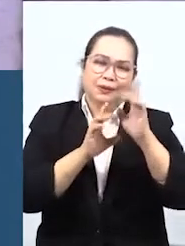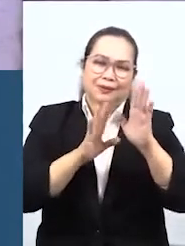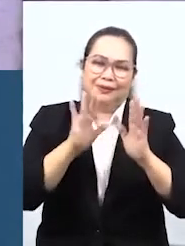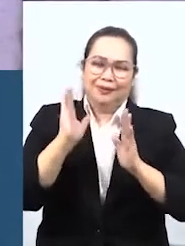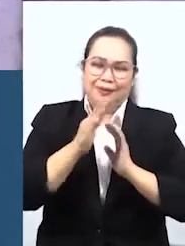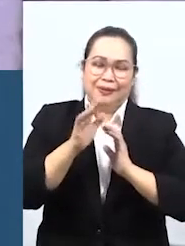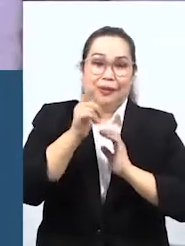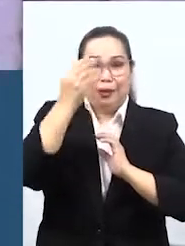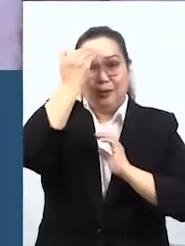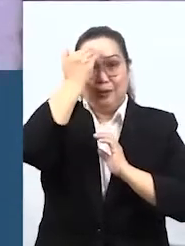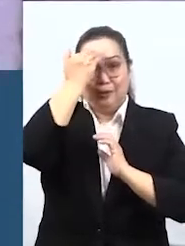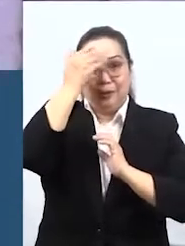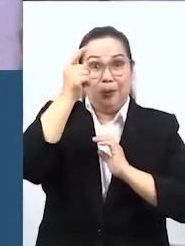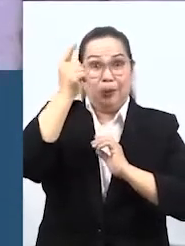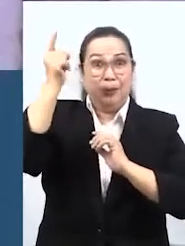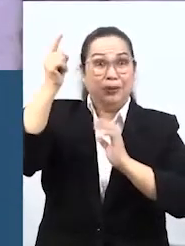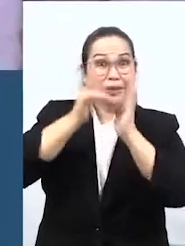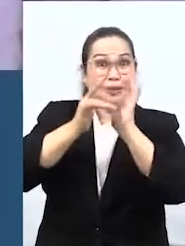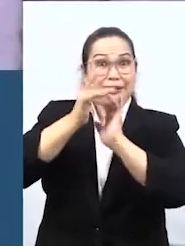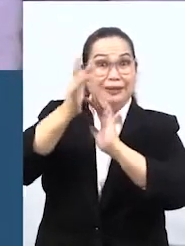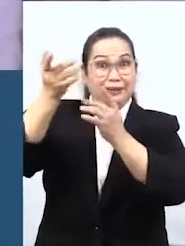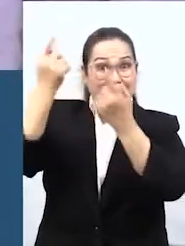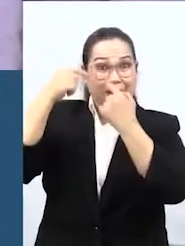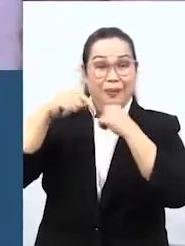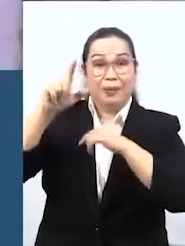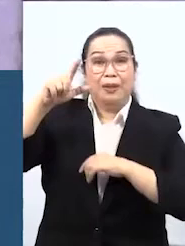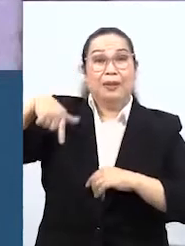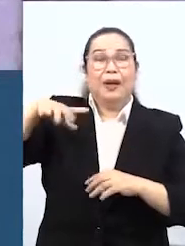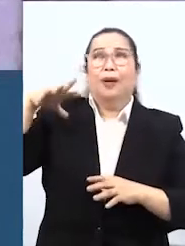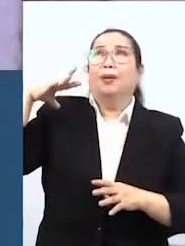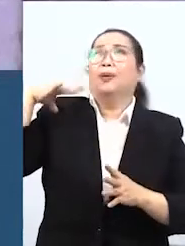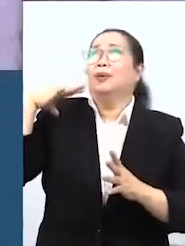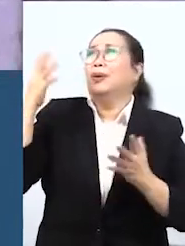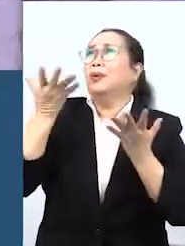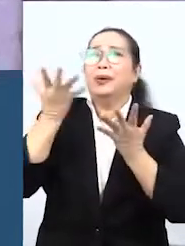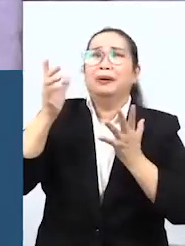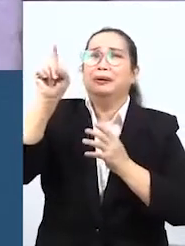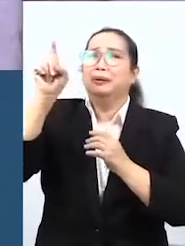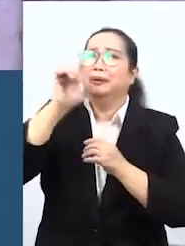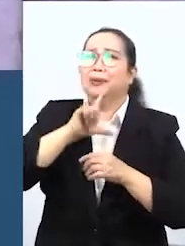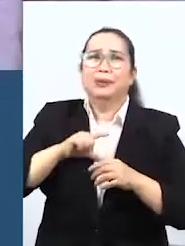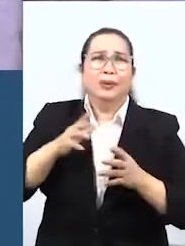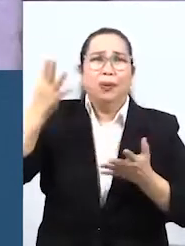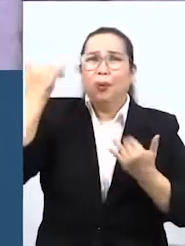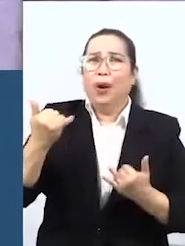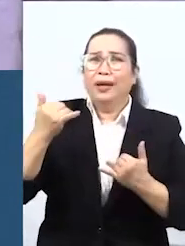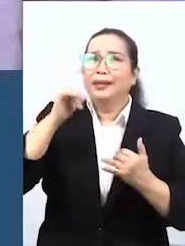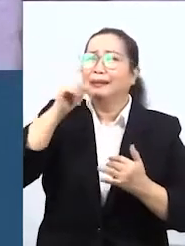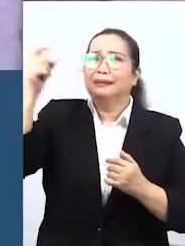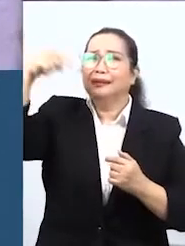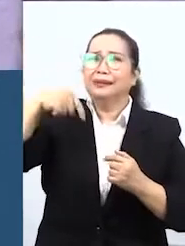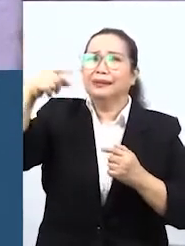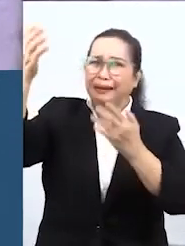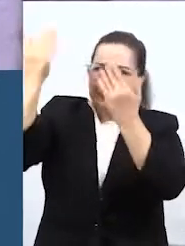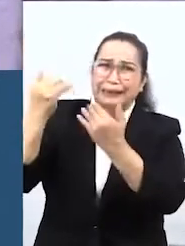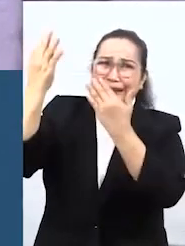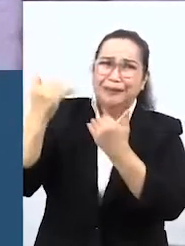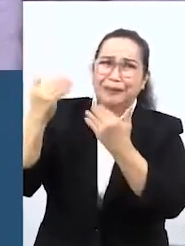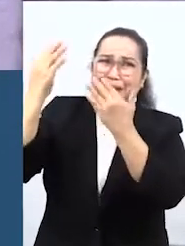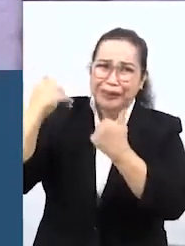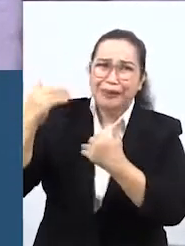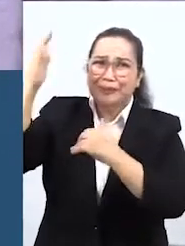he knew that his coming will be delay will be waiting Lord Asan ka na Hindi ka pa dumarating come Lord